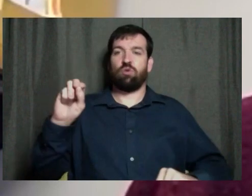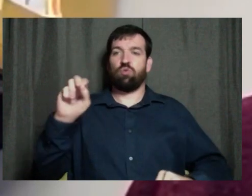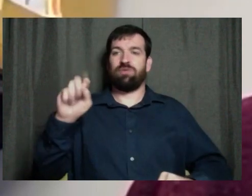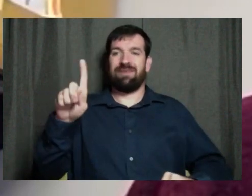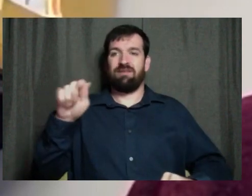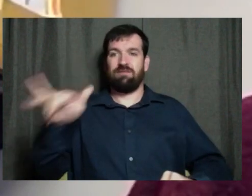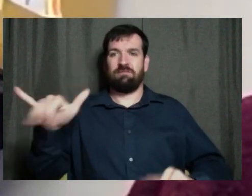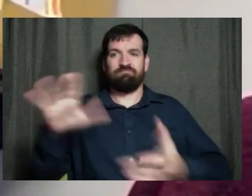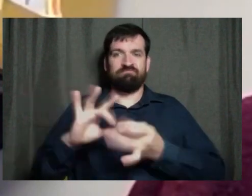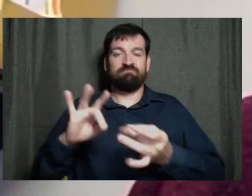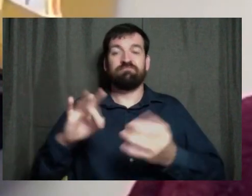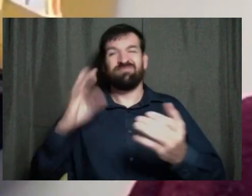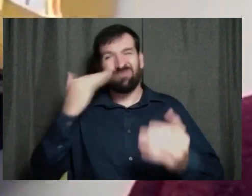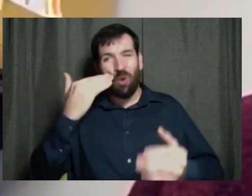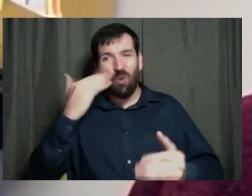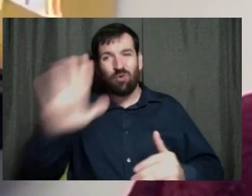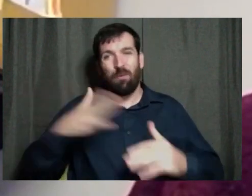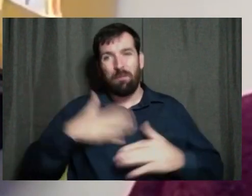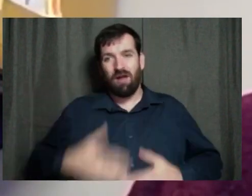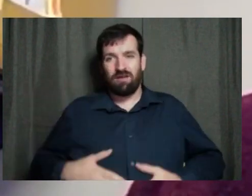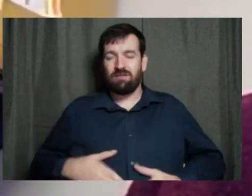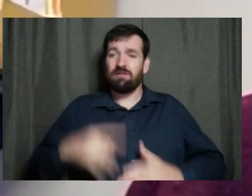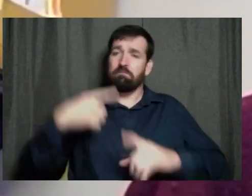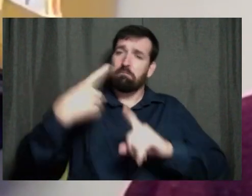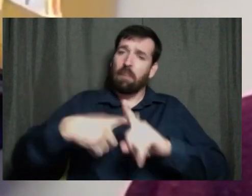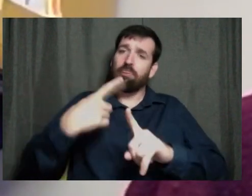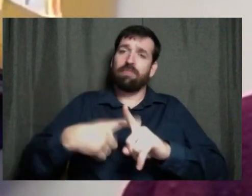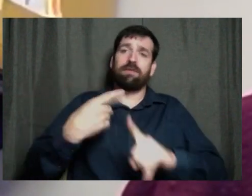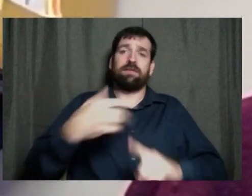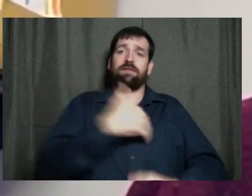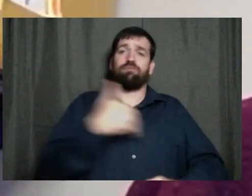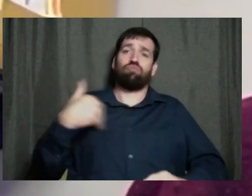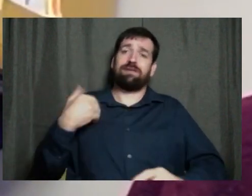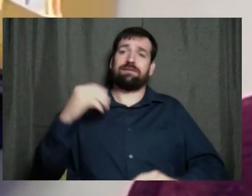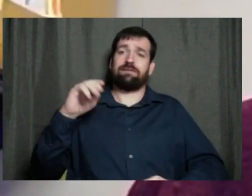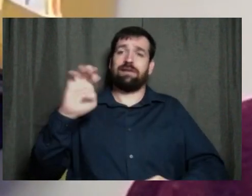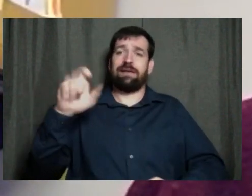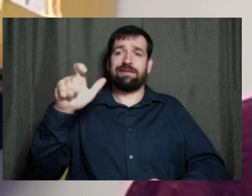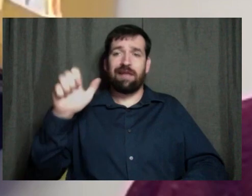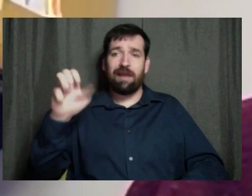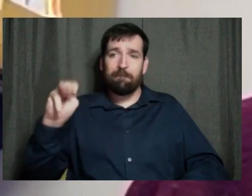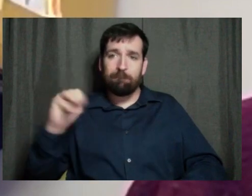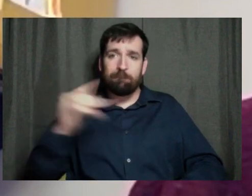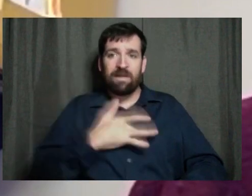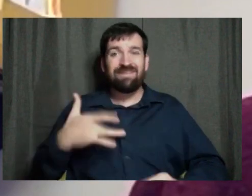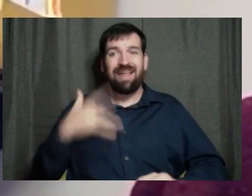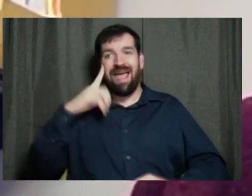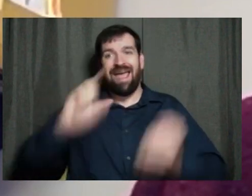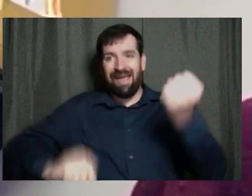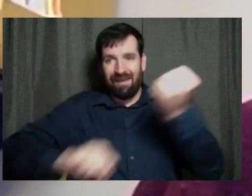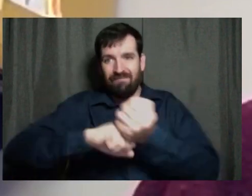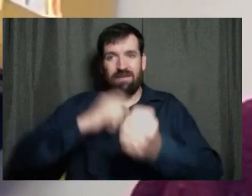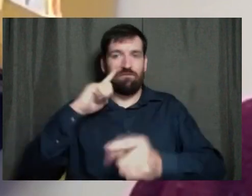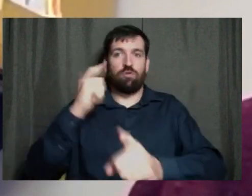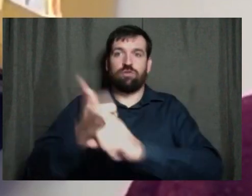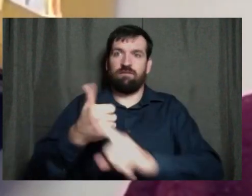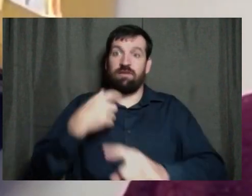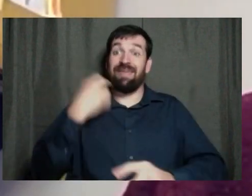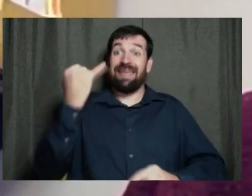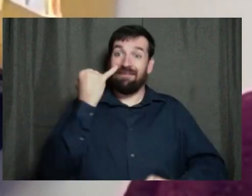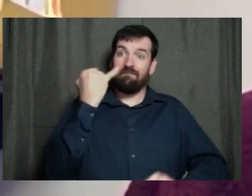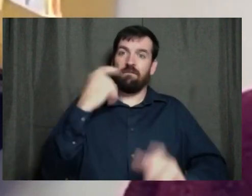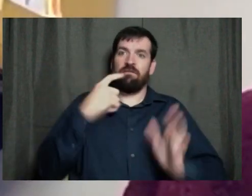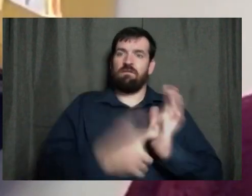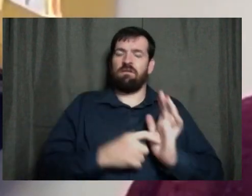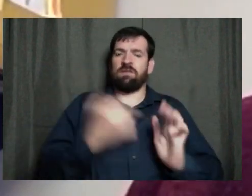your body, do your monthly self-breast exams, and advocate for yourself if you find something that you think is not